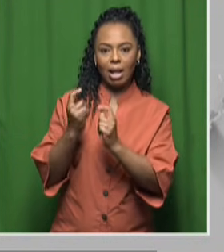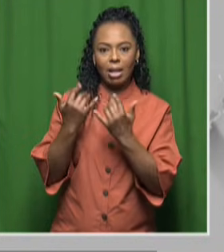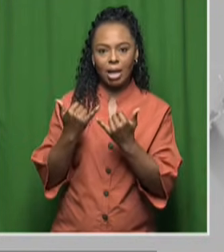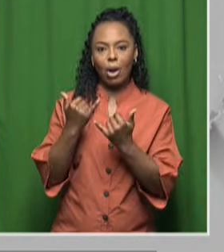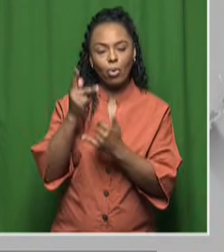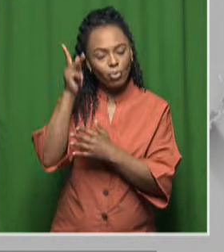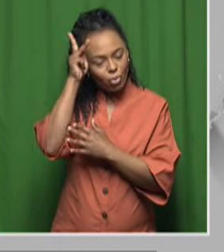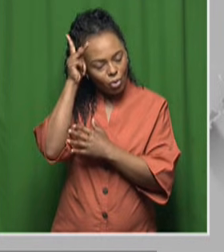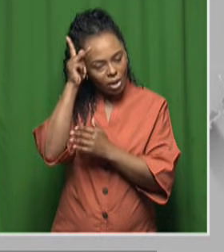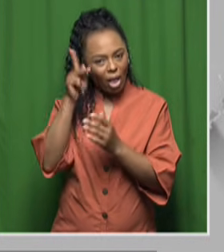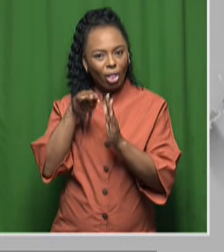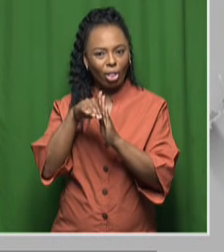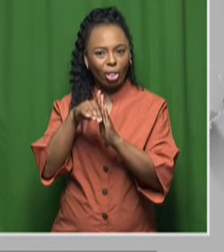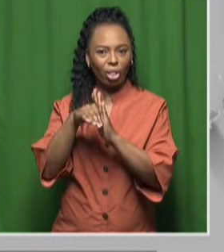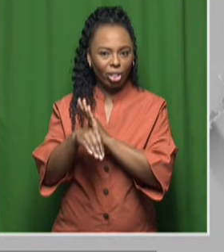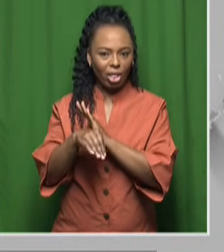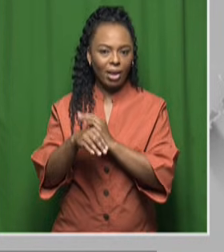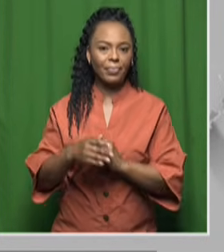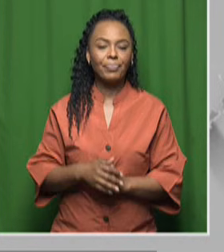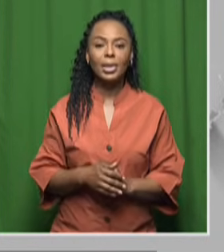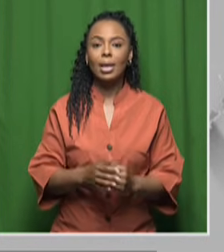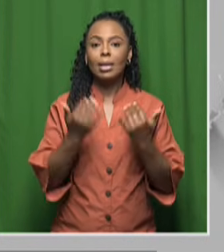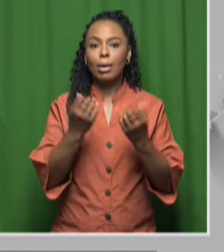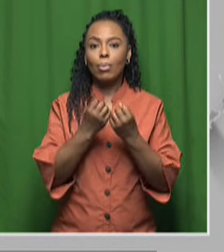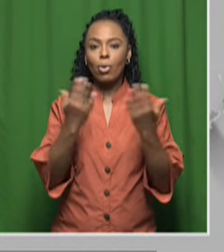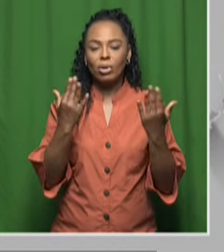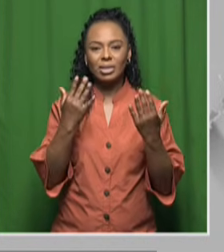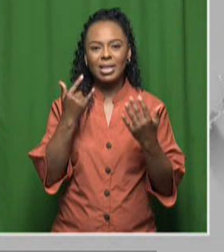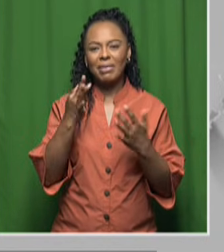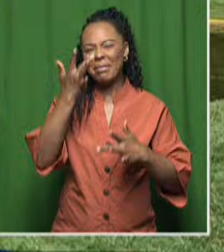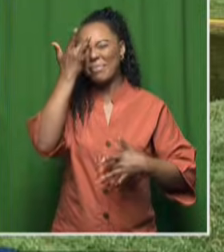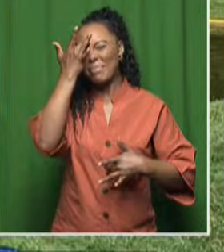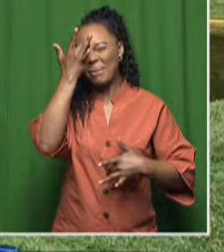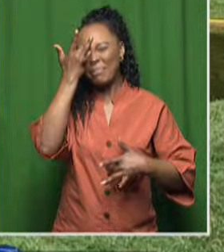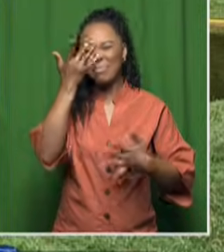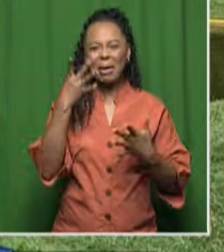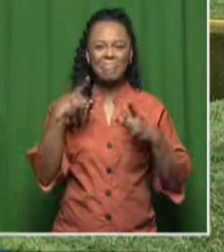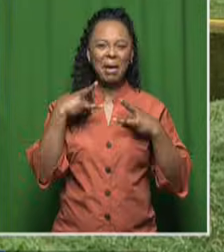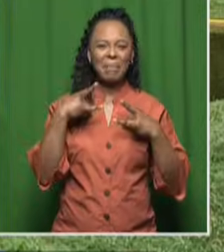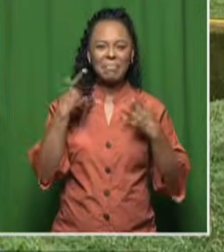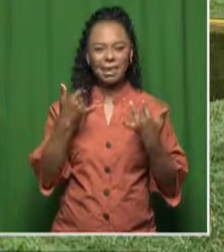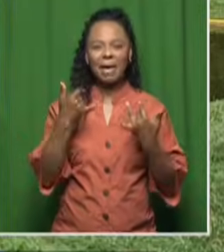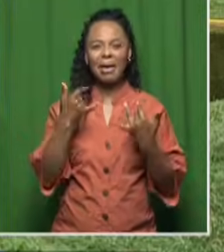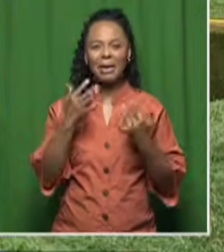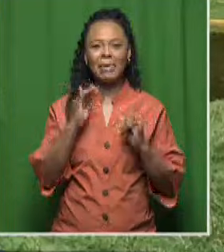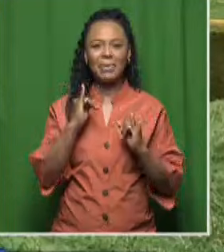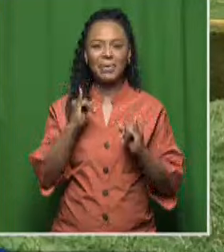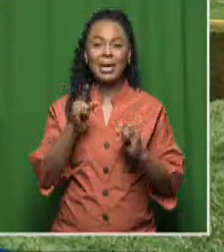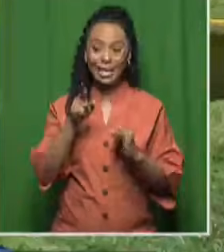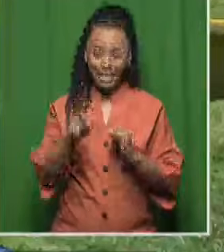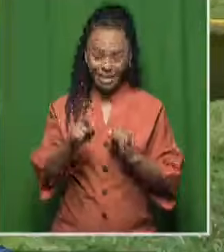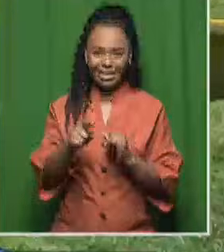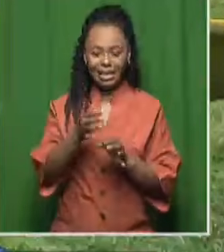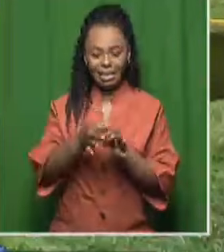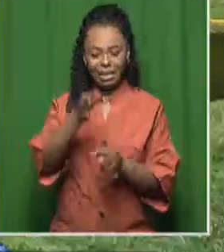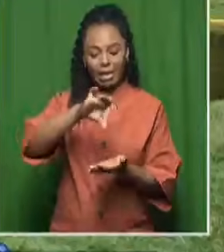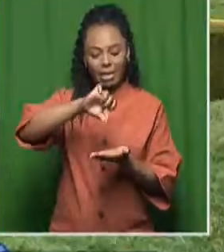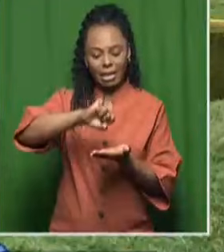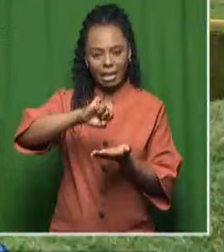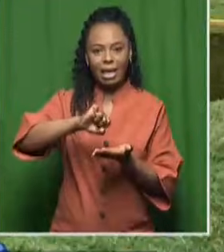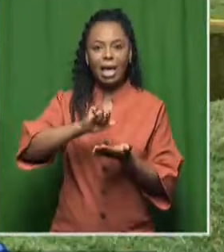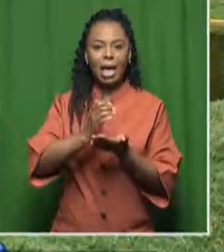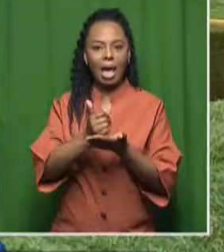reported positive results after using it to treat certain infections and chronic conditions. I took it with no expectation because, after